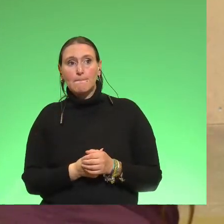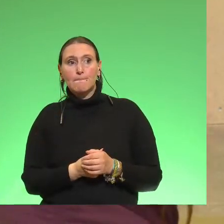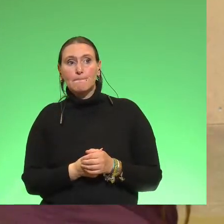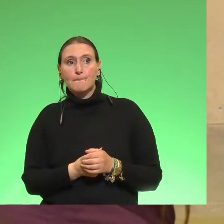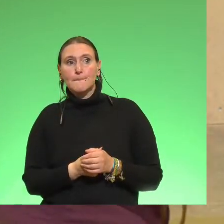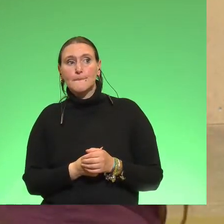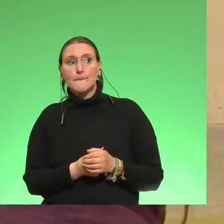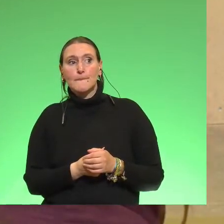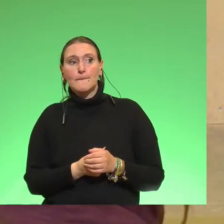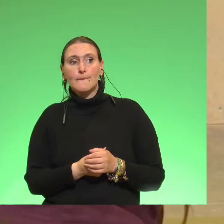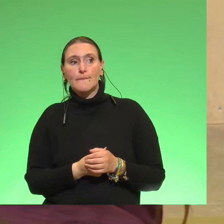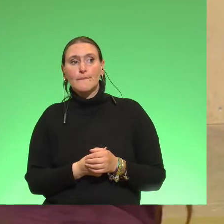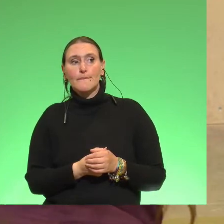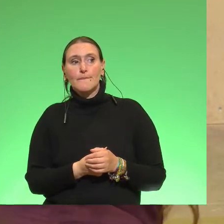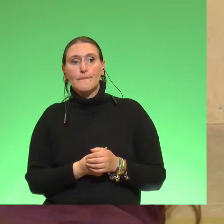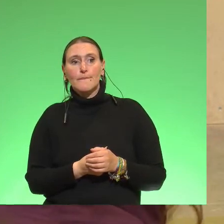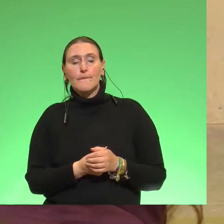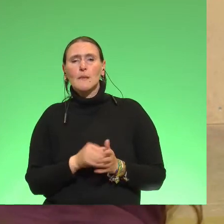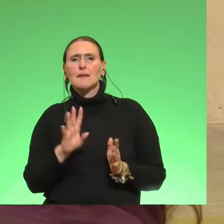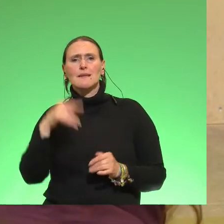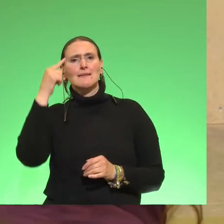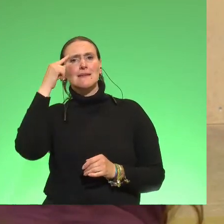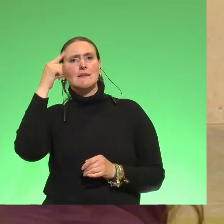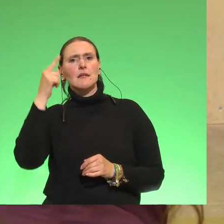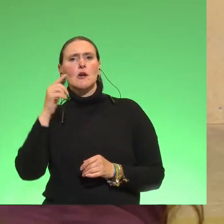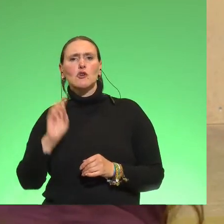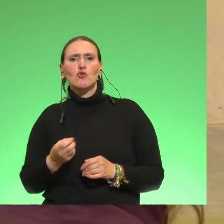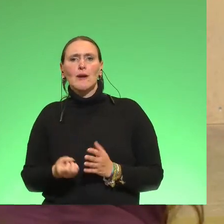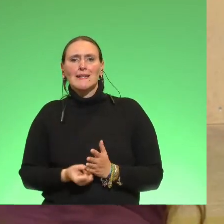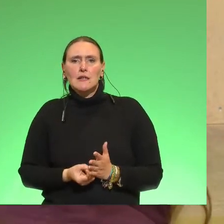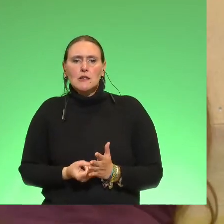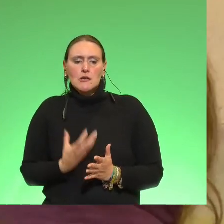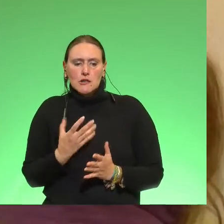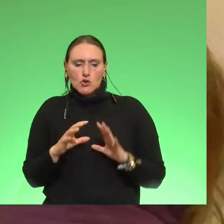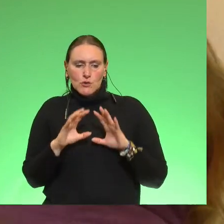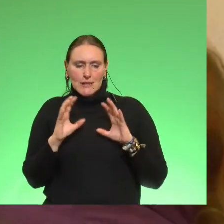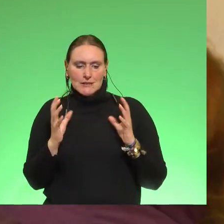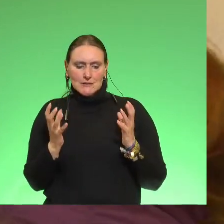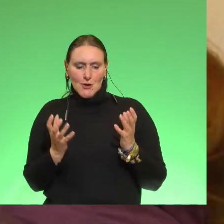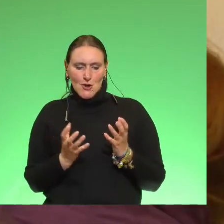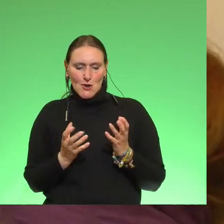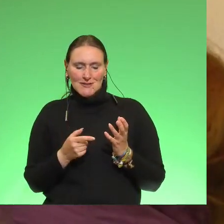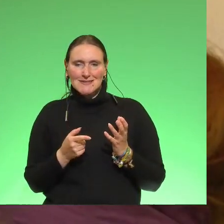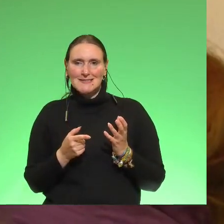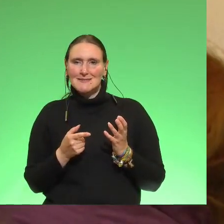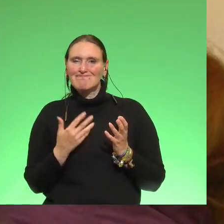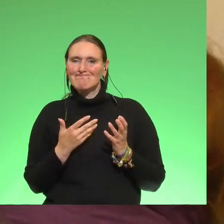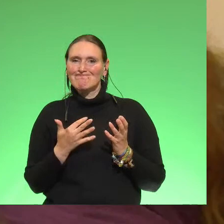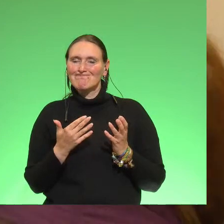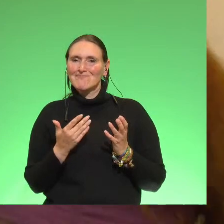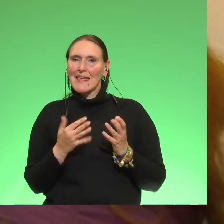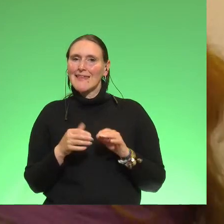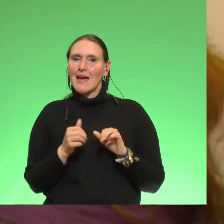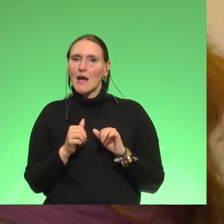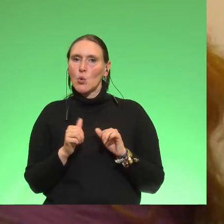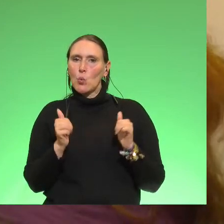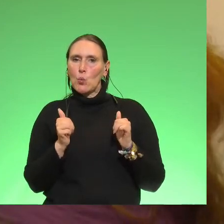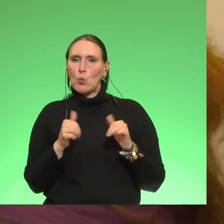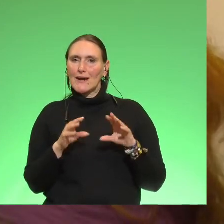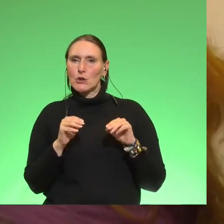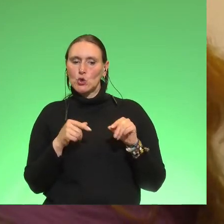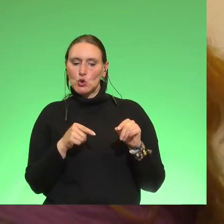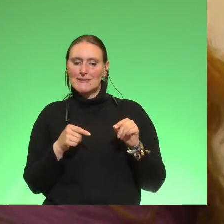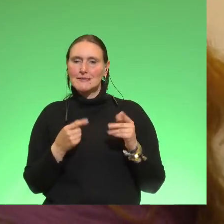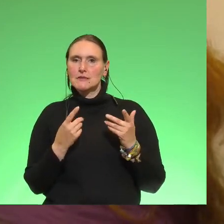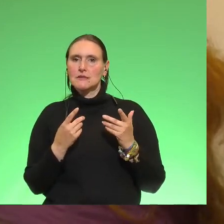it's another way of thinking resources. It's another way of thinking artistic